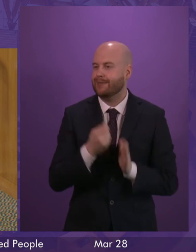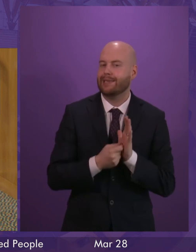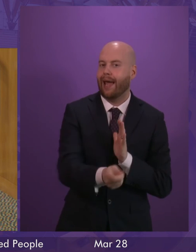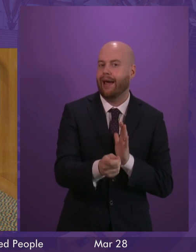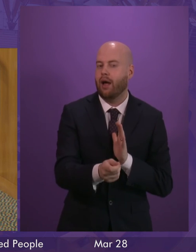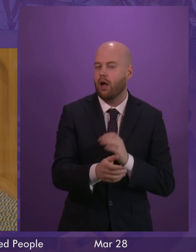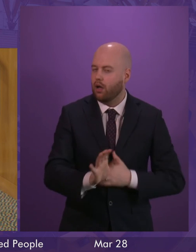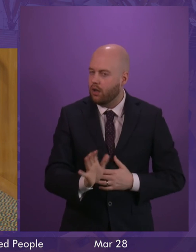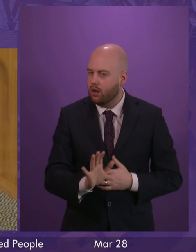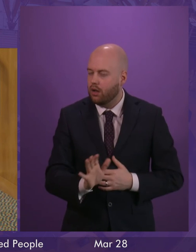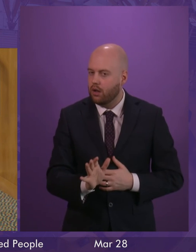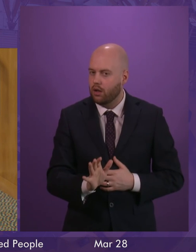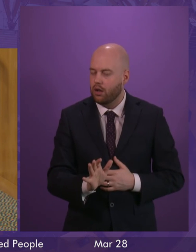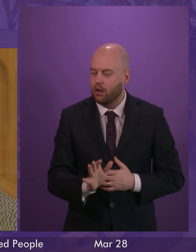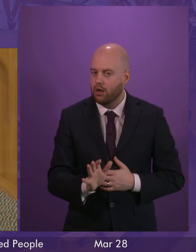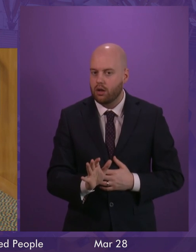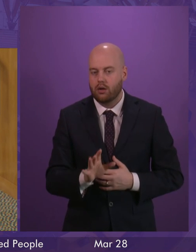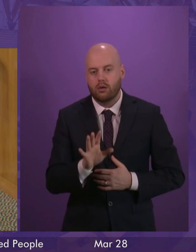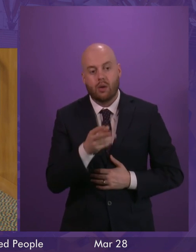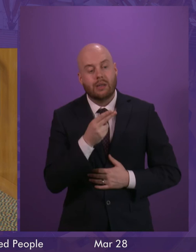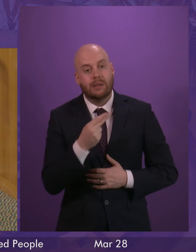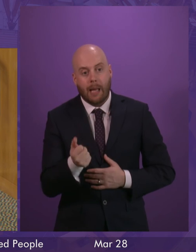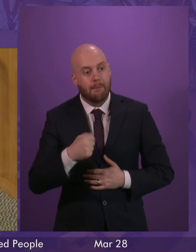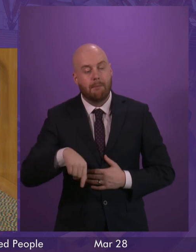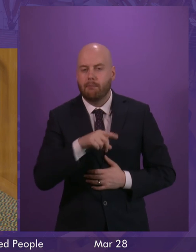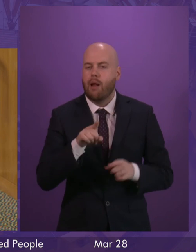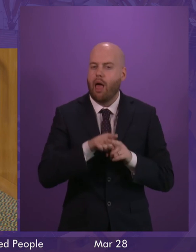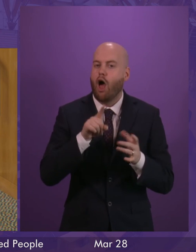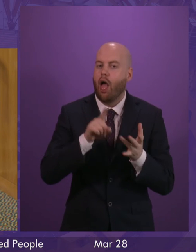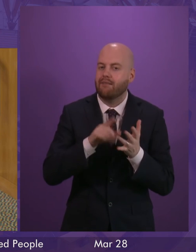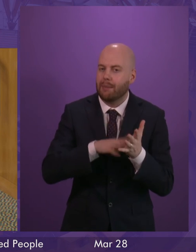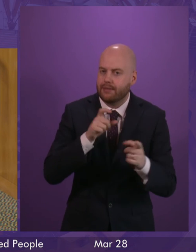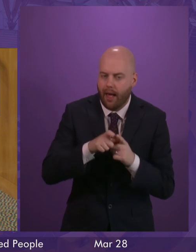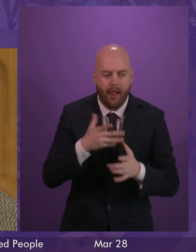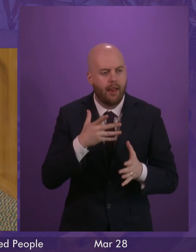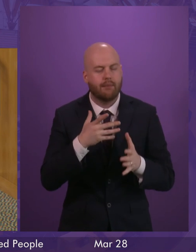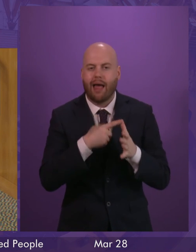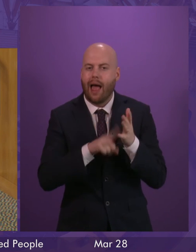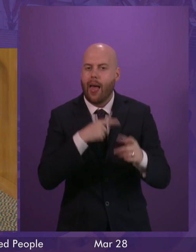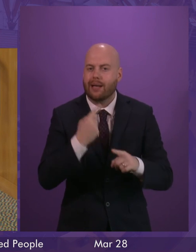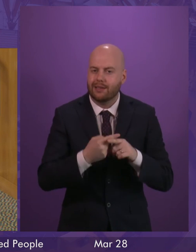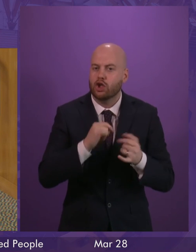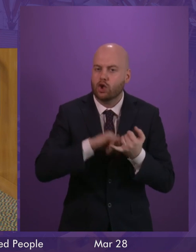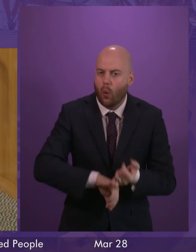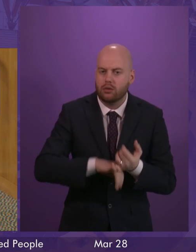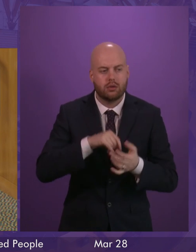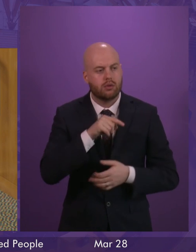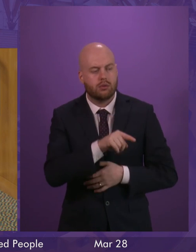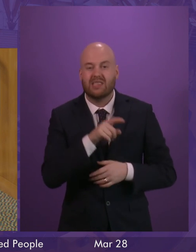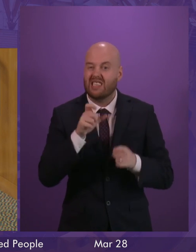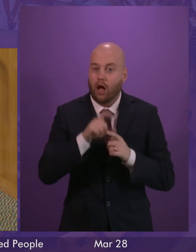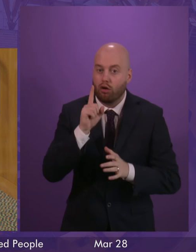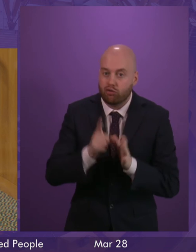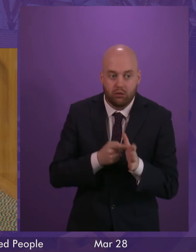conversation that several people have mentioned, Oliver Mundell and Alex Stewart, and picked up again by Daniel Johnson,